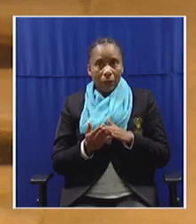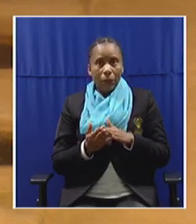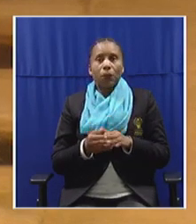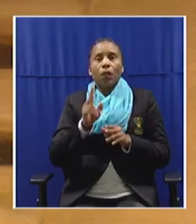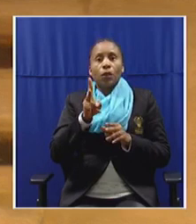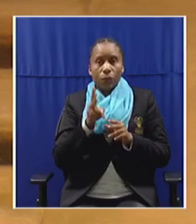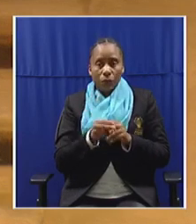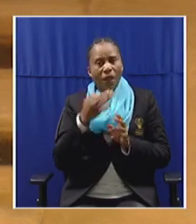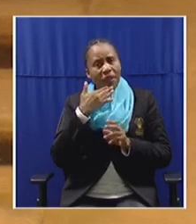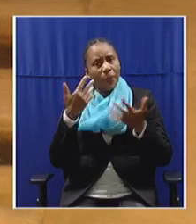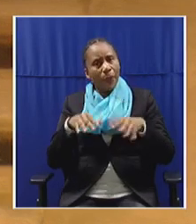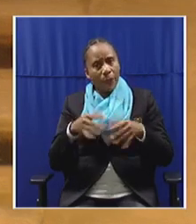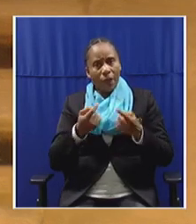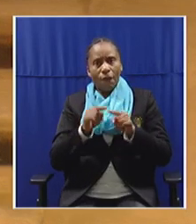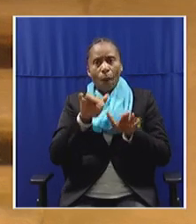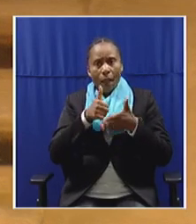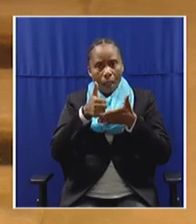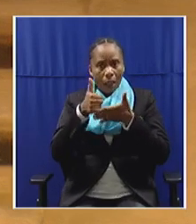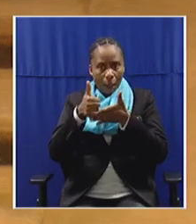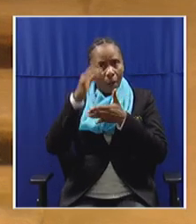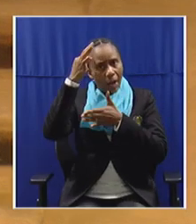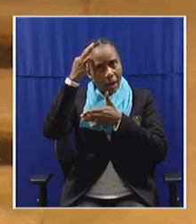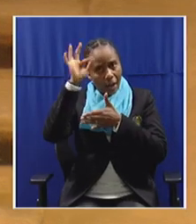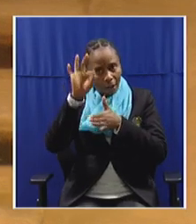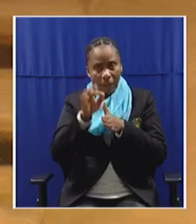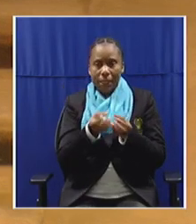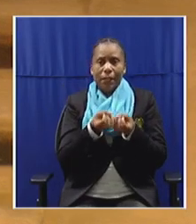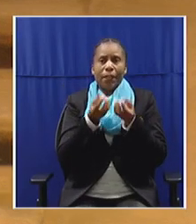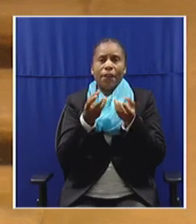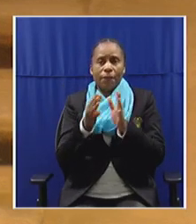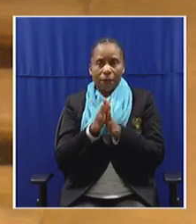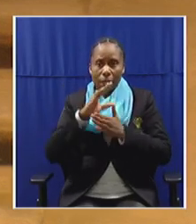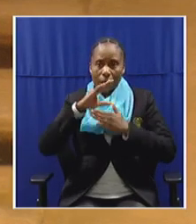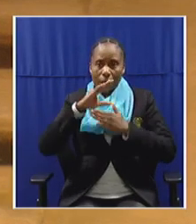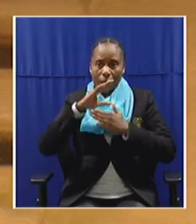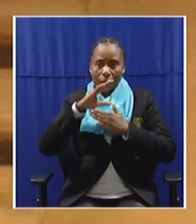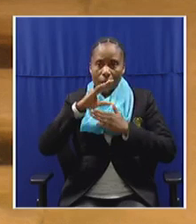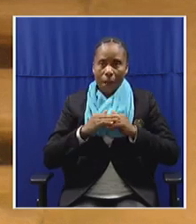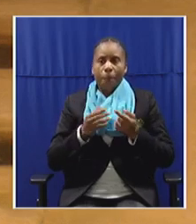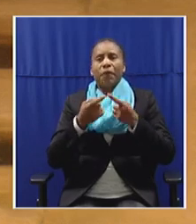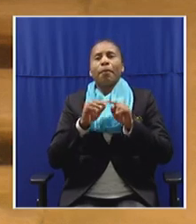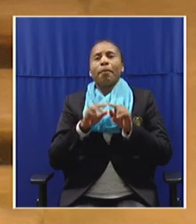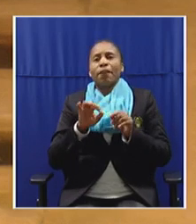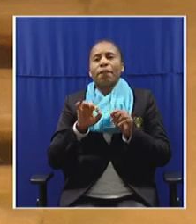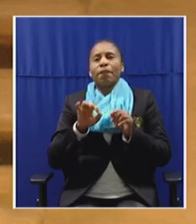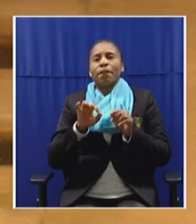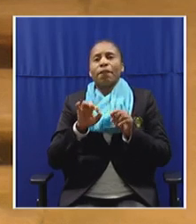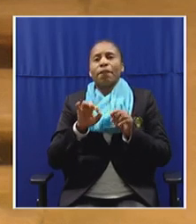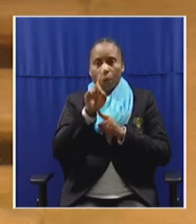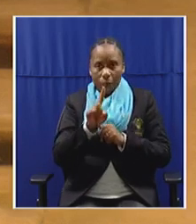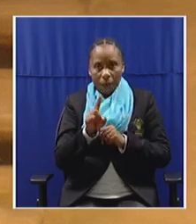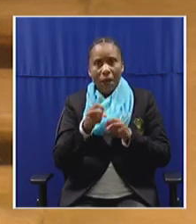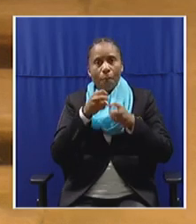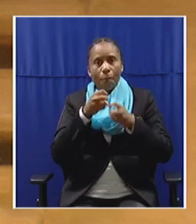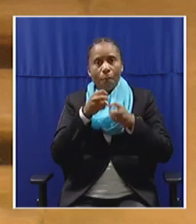for the fact that the government give certain reliefs. But my follow-up is, the problem is